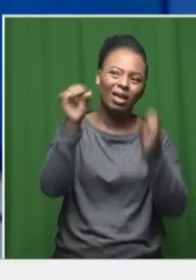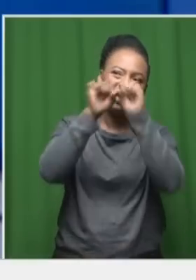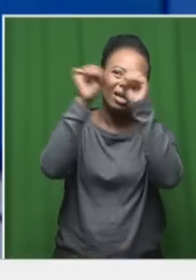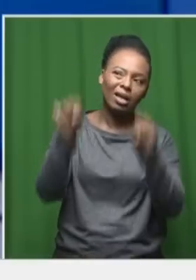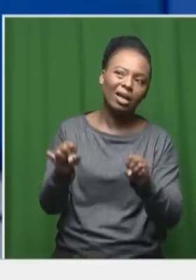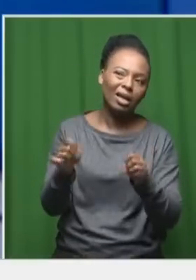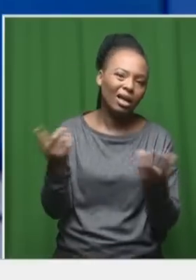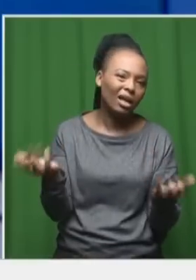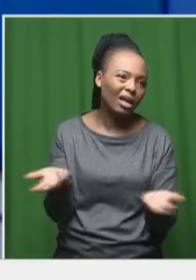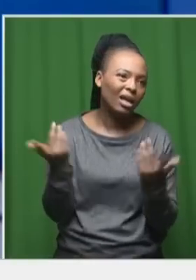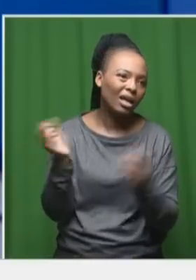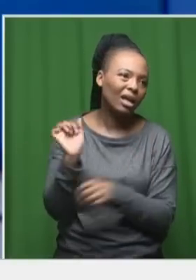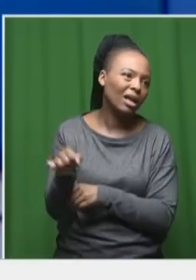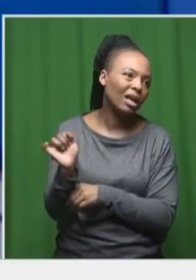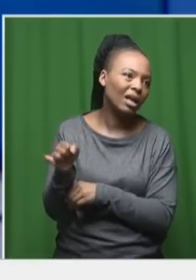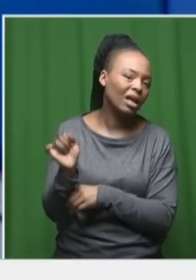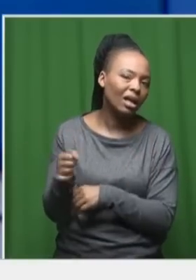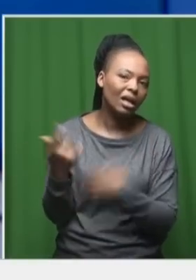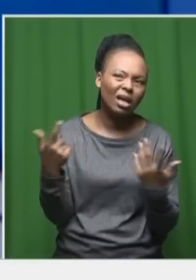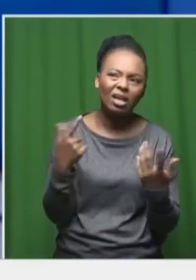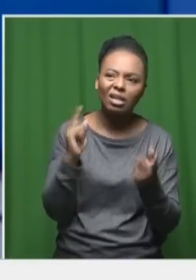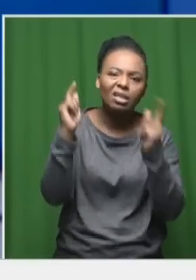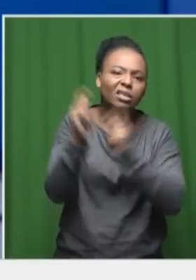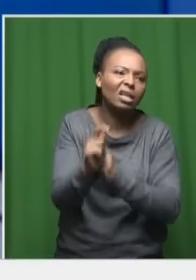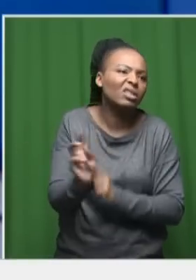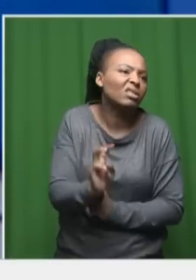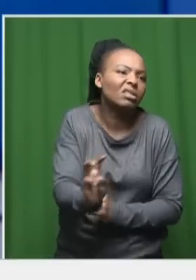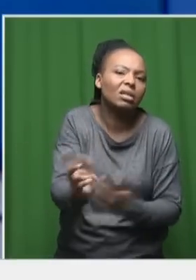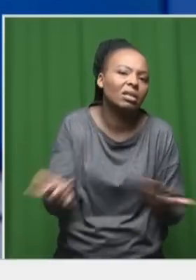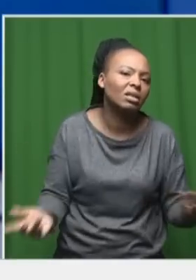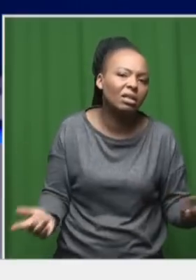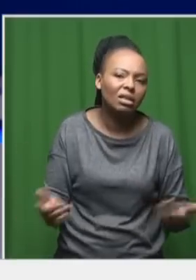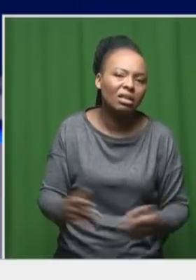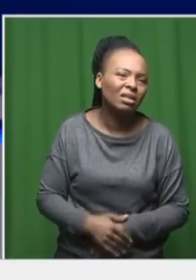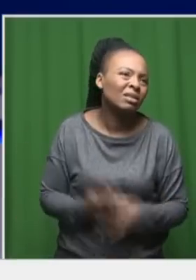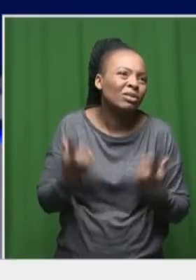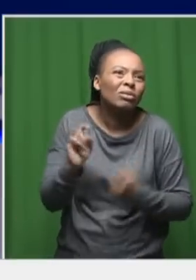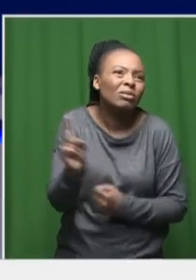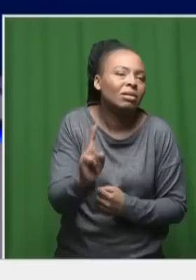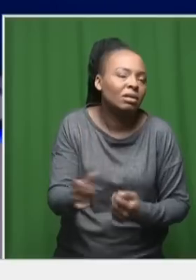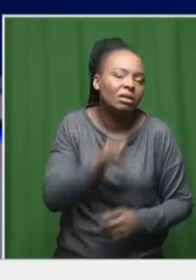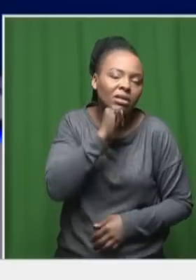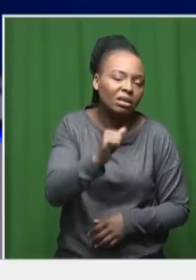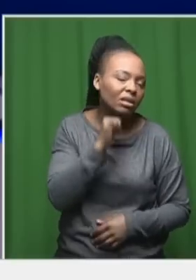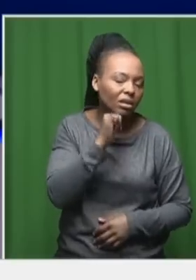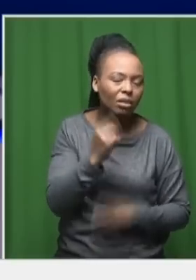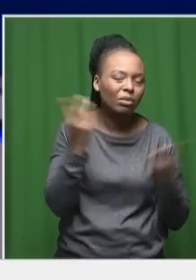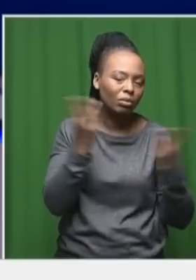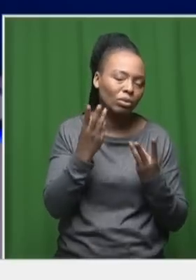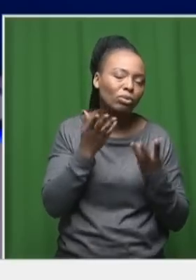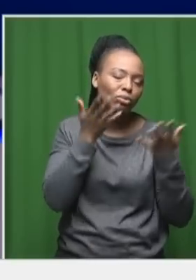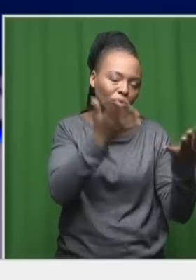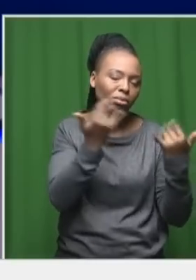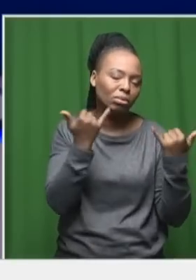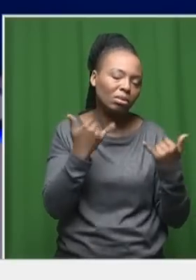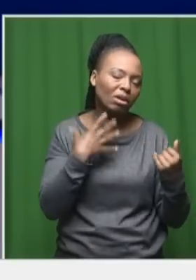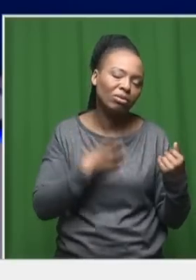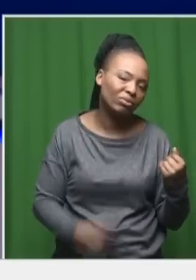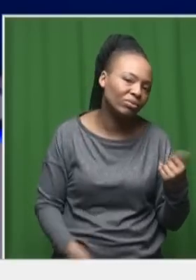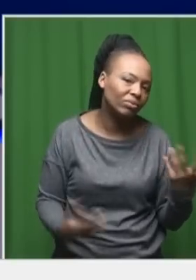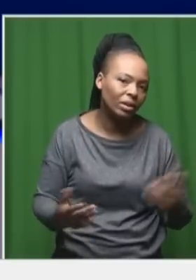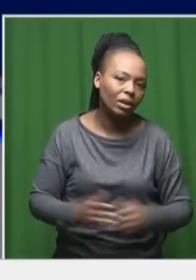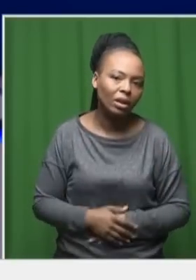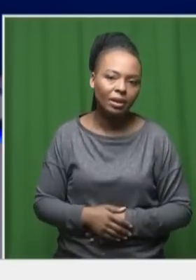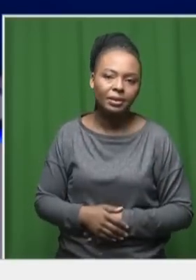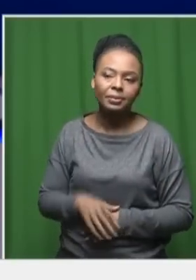we can't really make any sort of real change. So what's the point? Well, look, on this one, and I think to being practical, as you're saying, look, I think